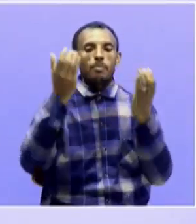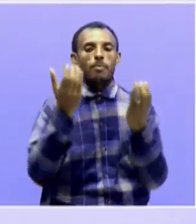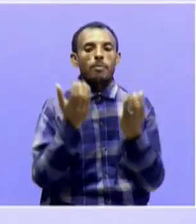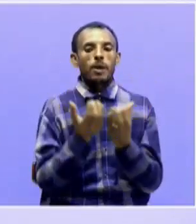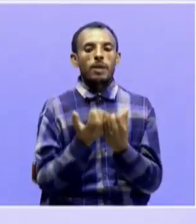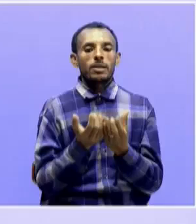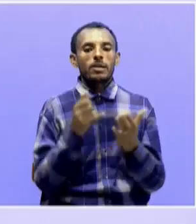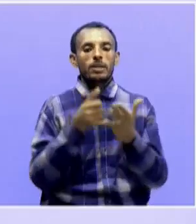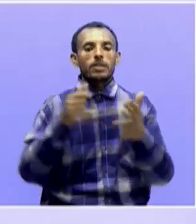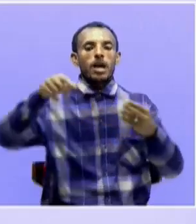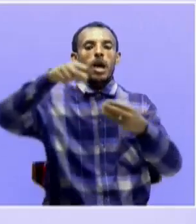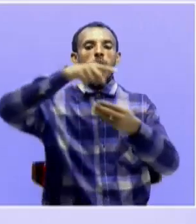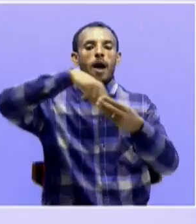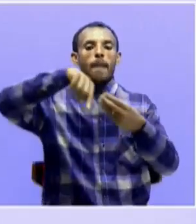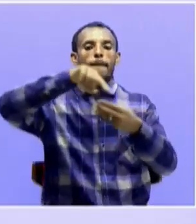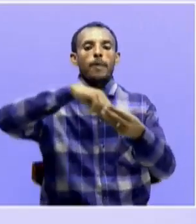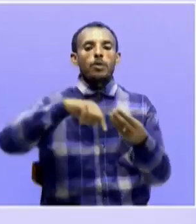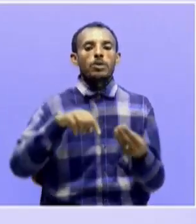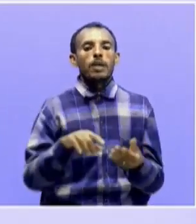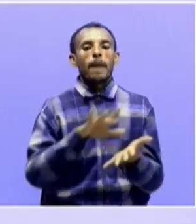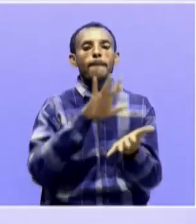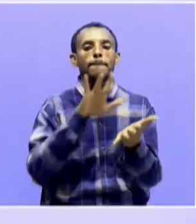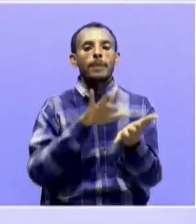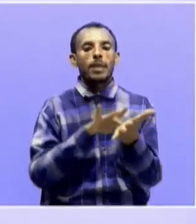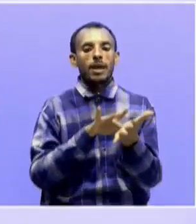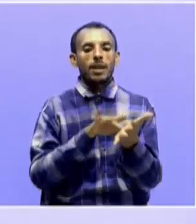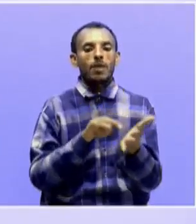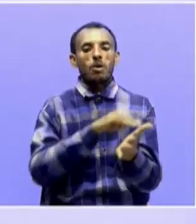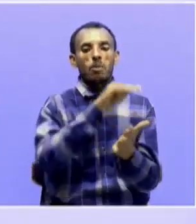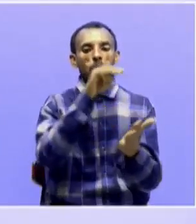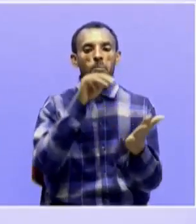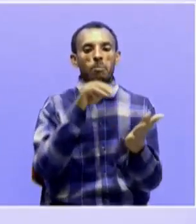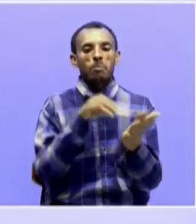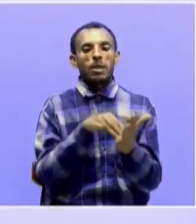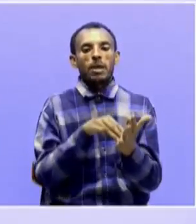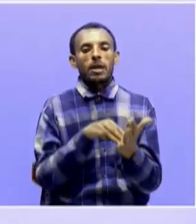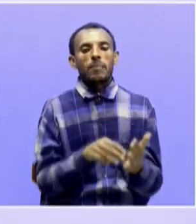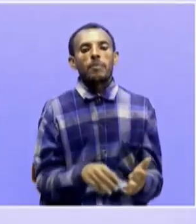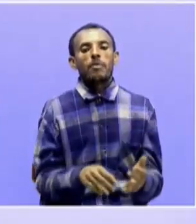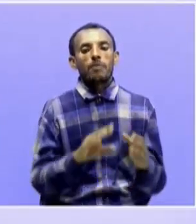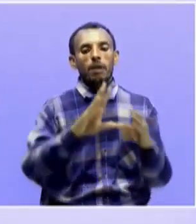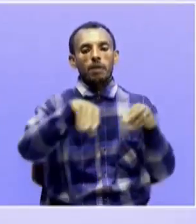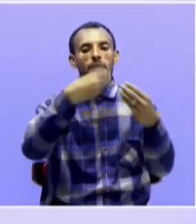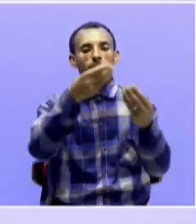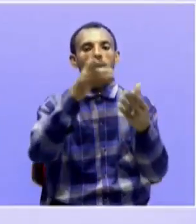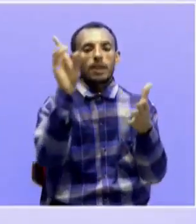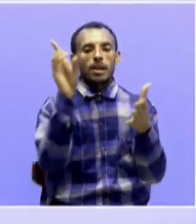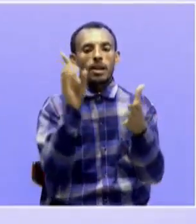is about median of a given data.